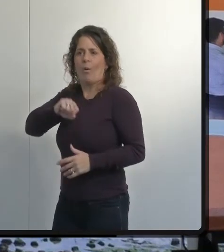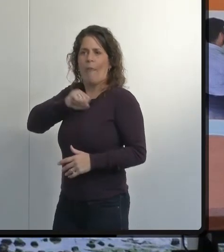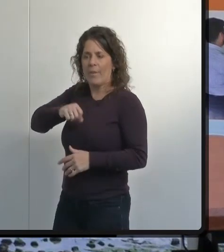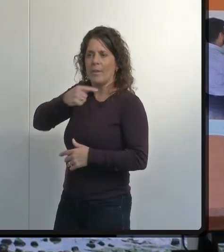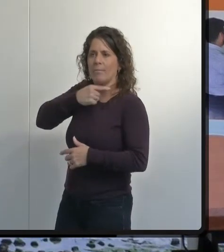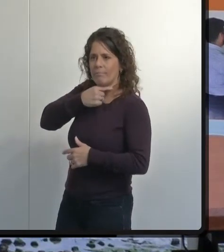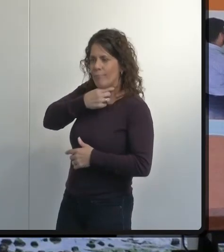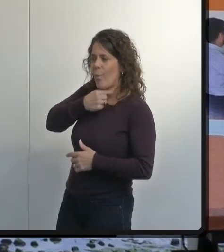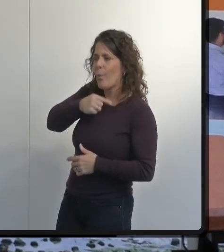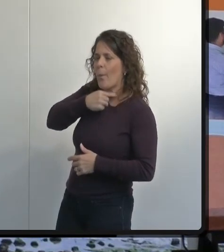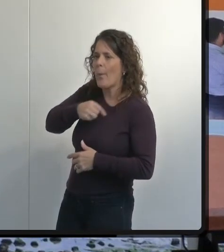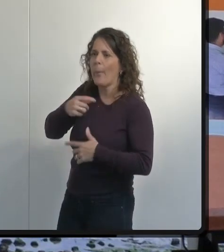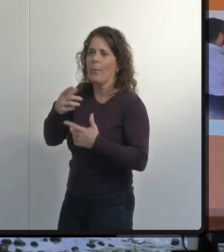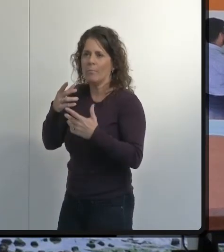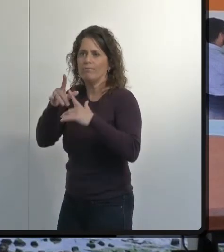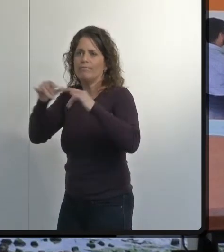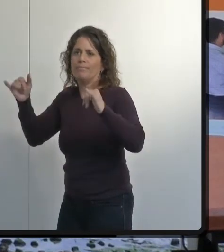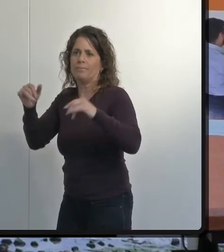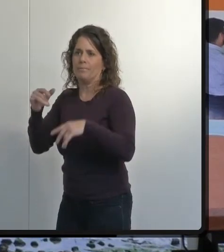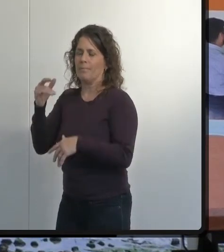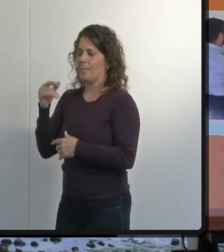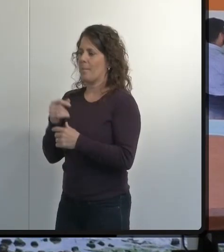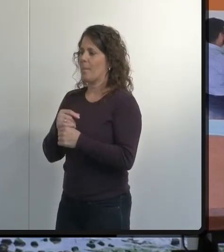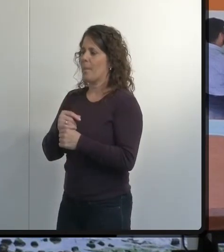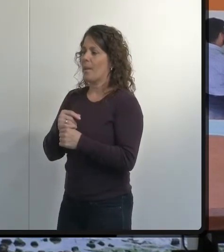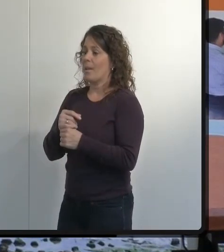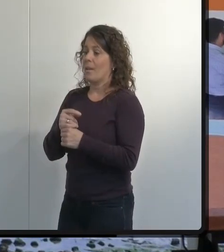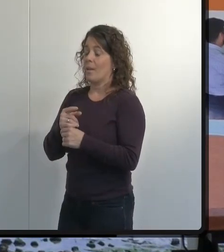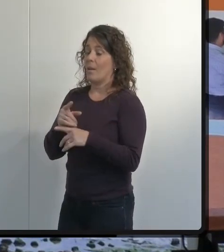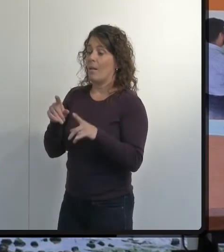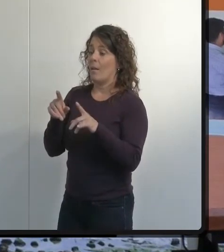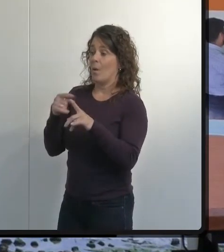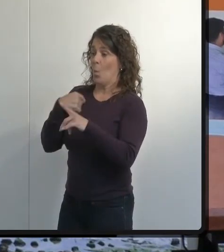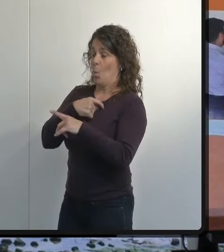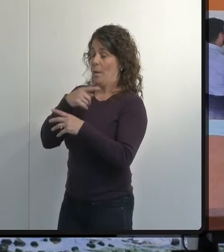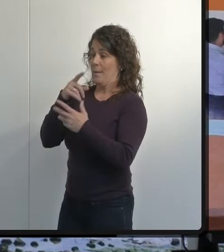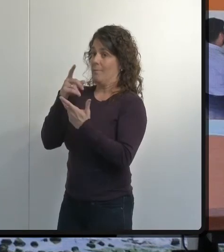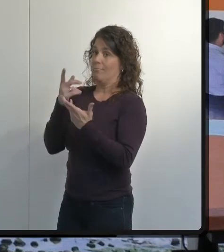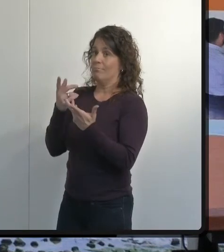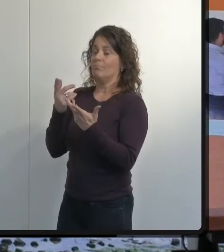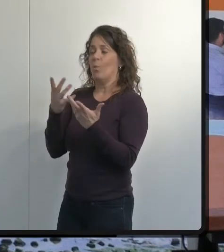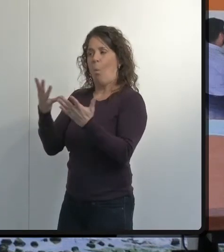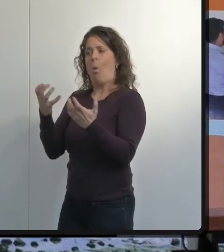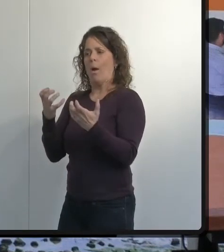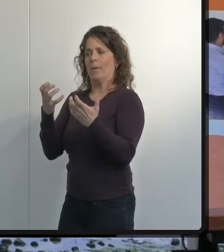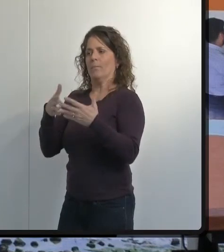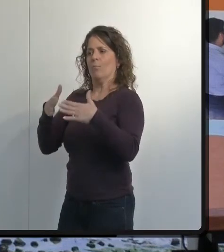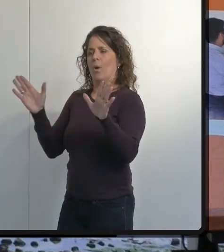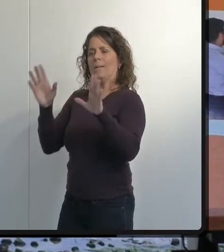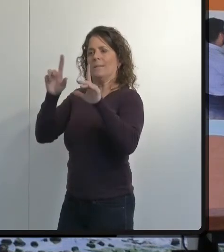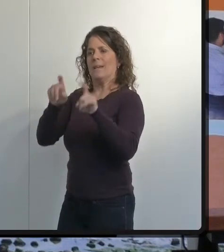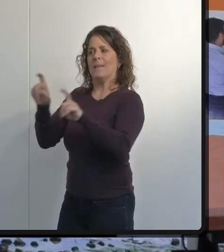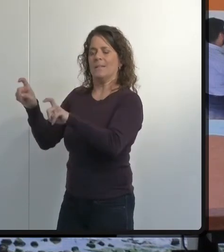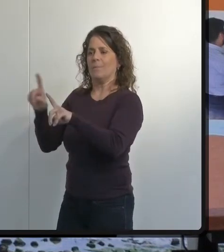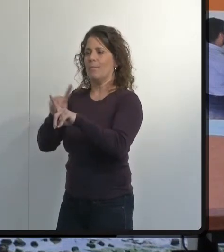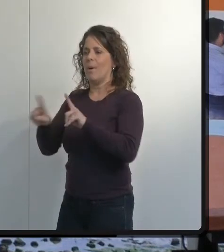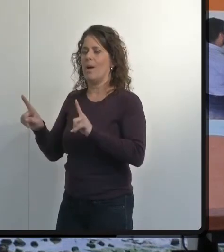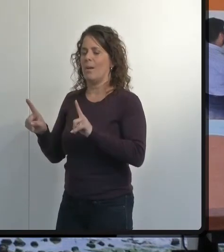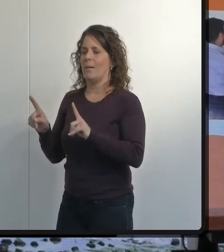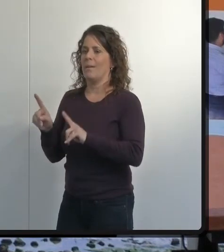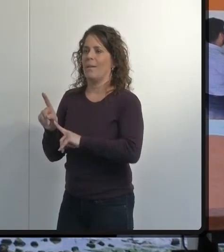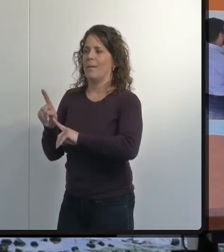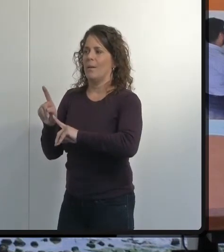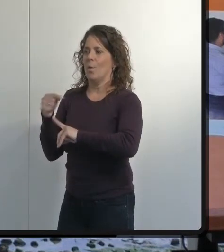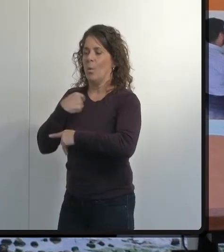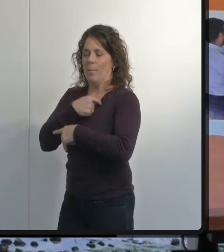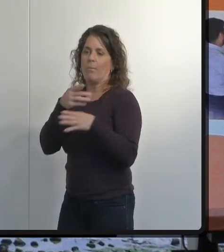may, not only do we need to test broadly anyone that's symptomatic, we really are also